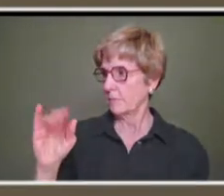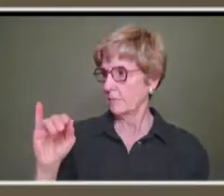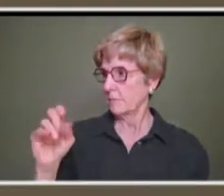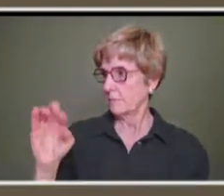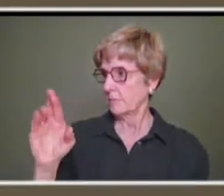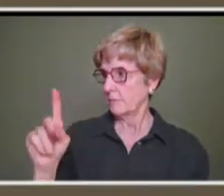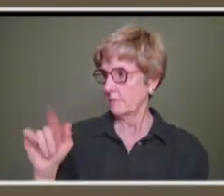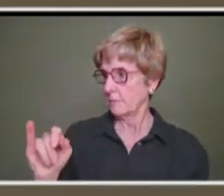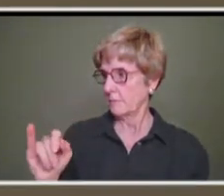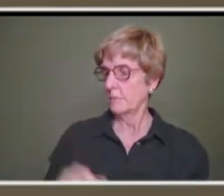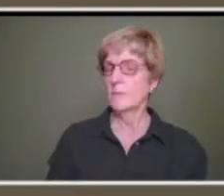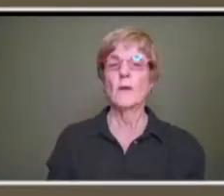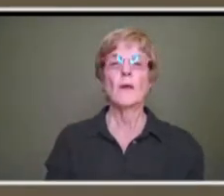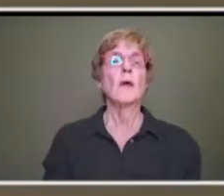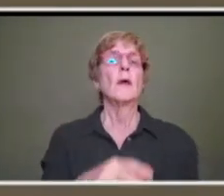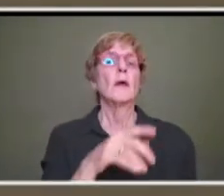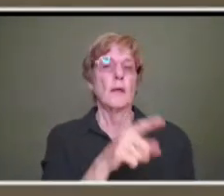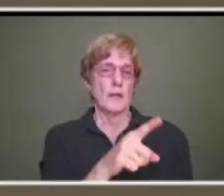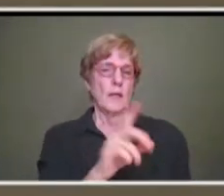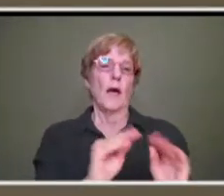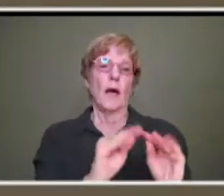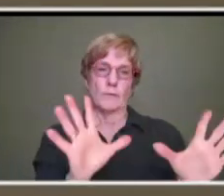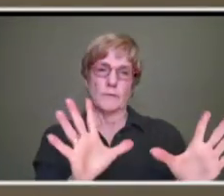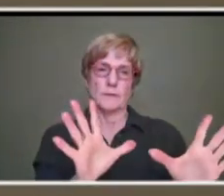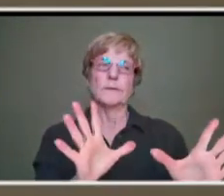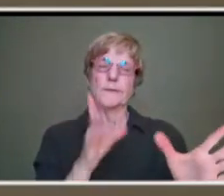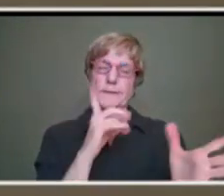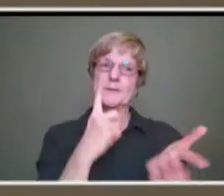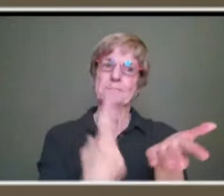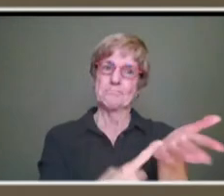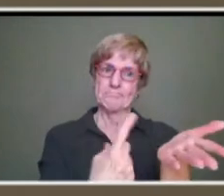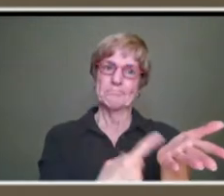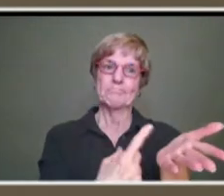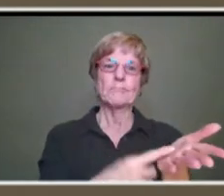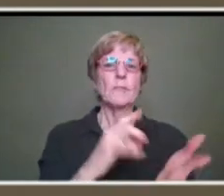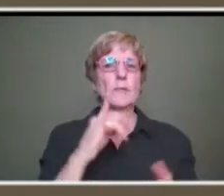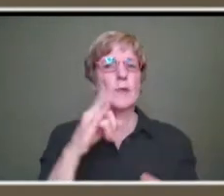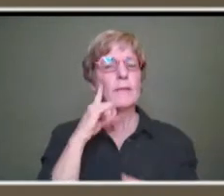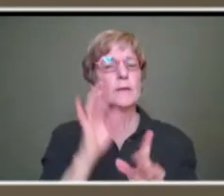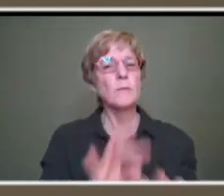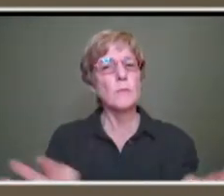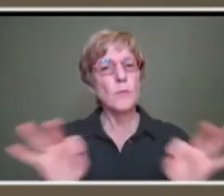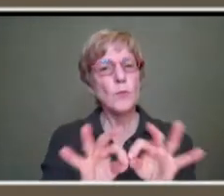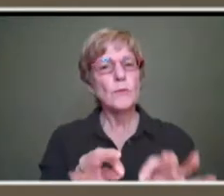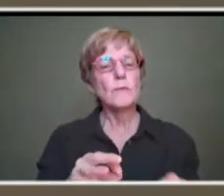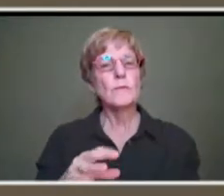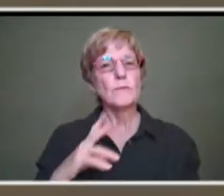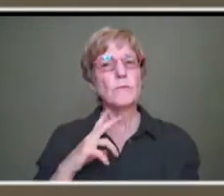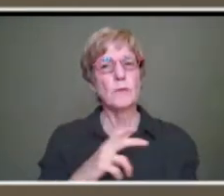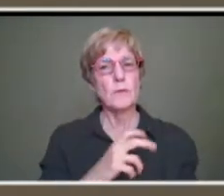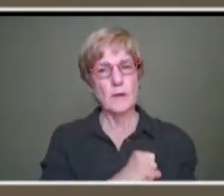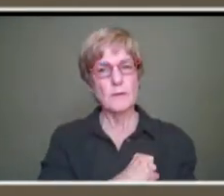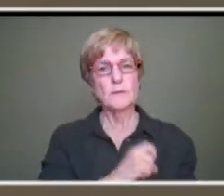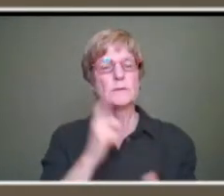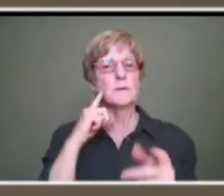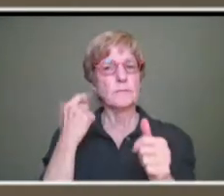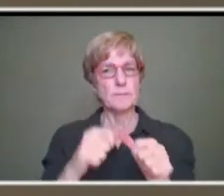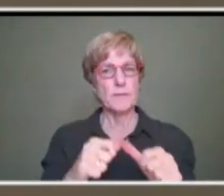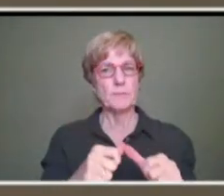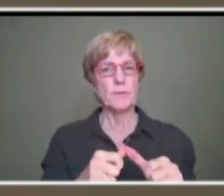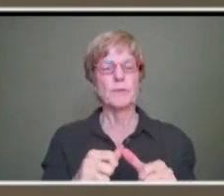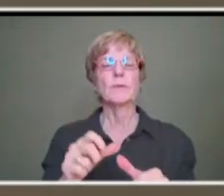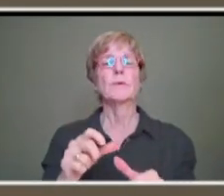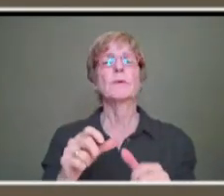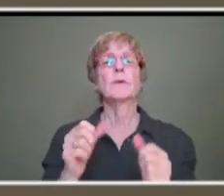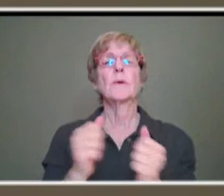um so this one has obviously gotten some attention I I think it's important for us to all remember a couple basic things with